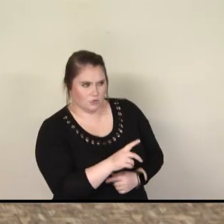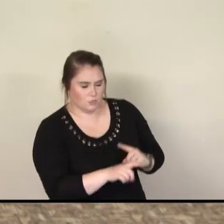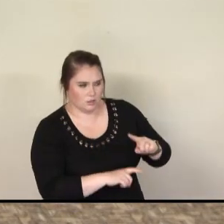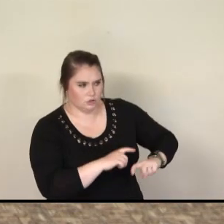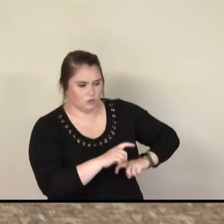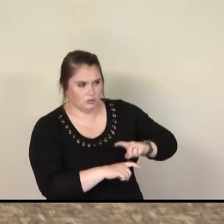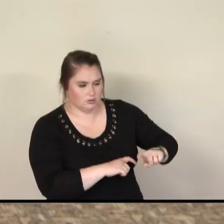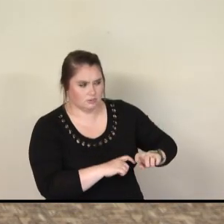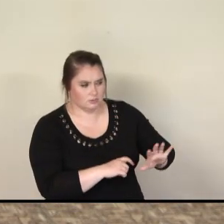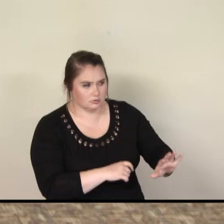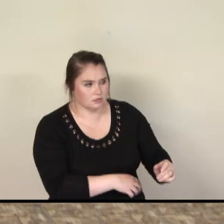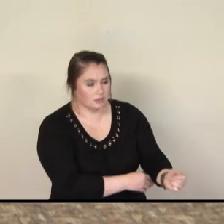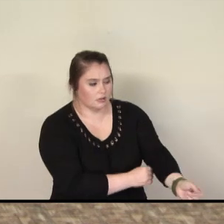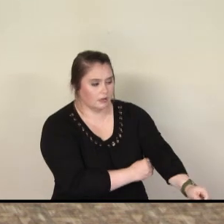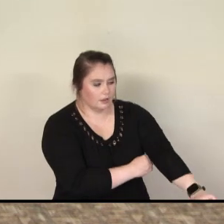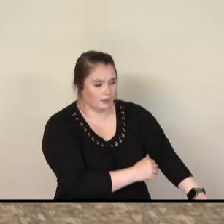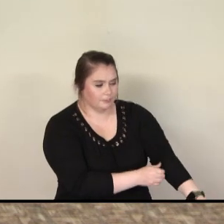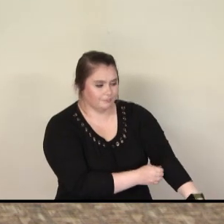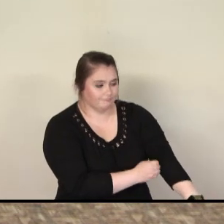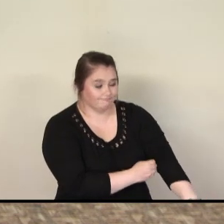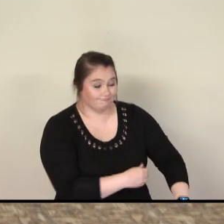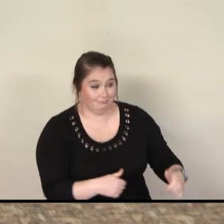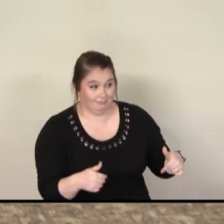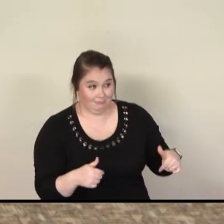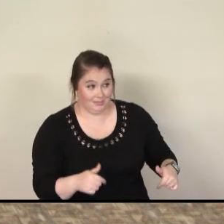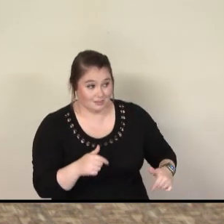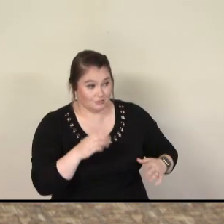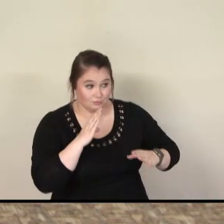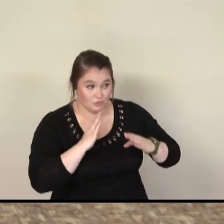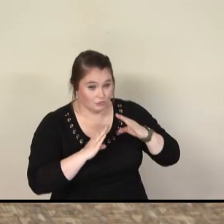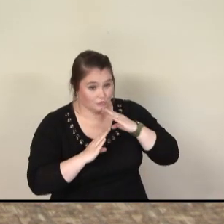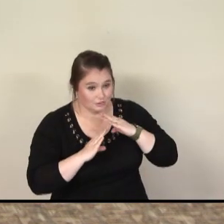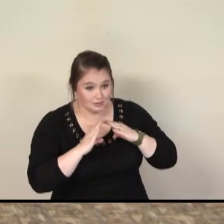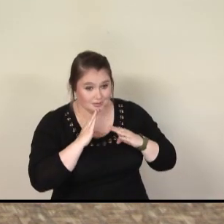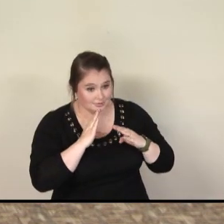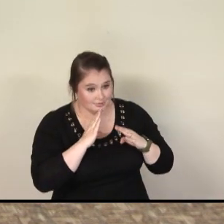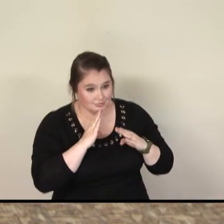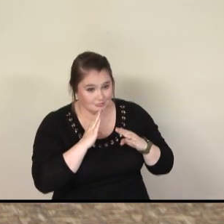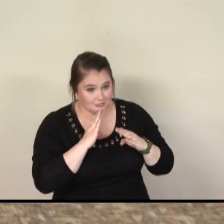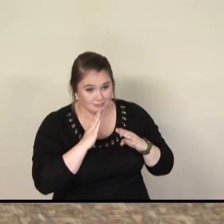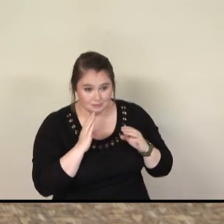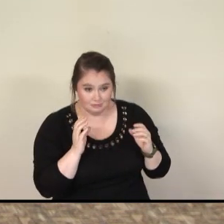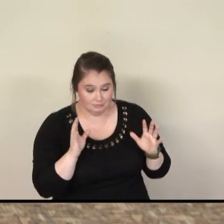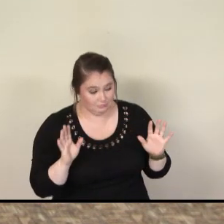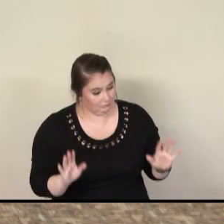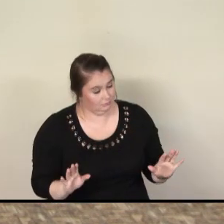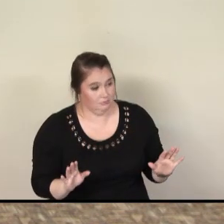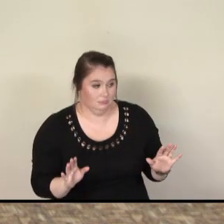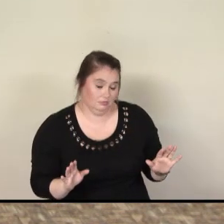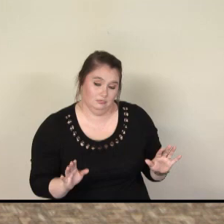questions. This is frustrating on many ends.